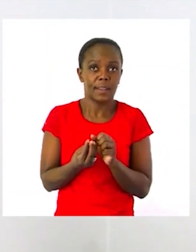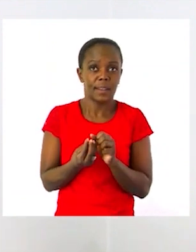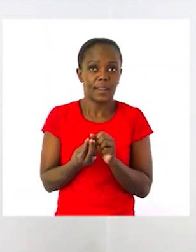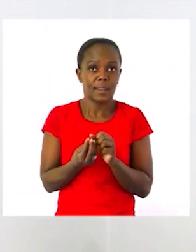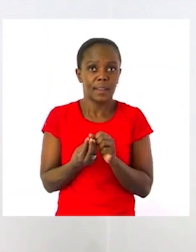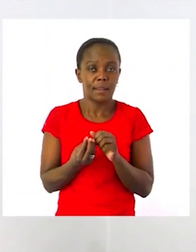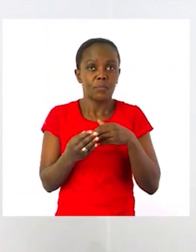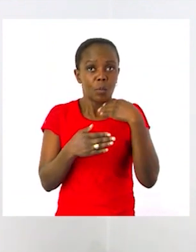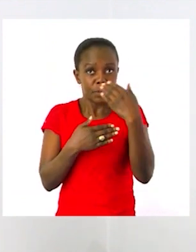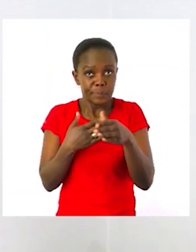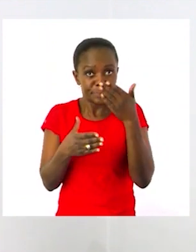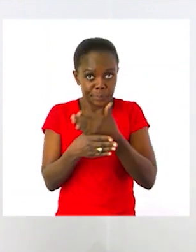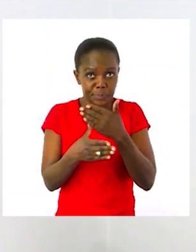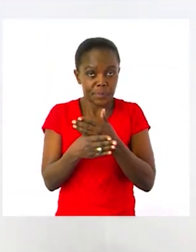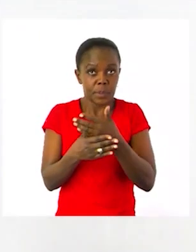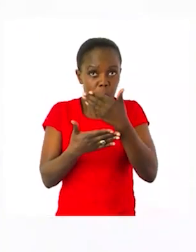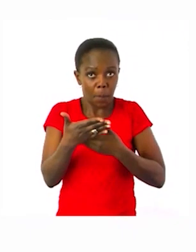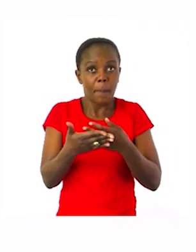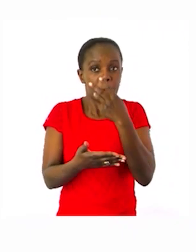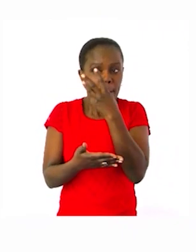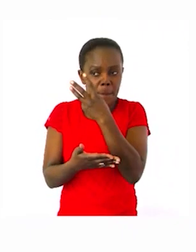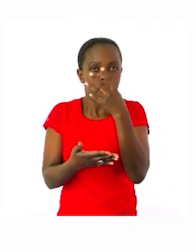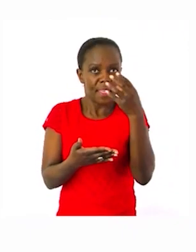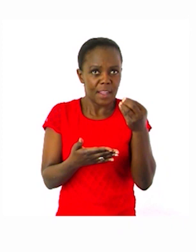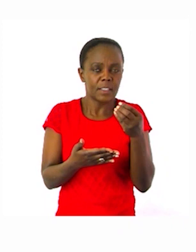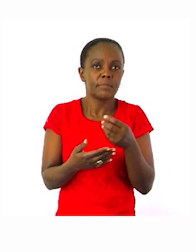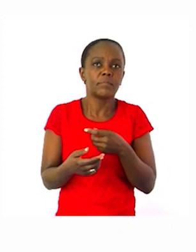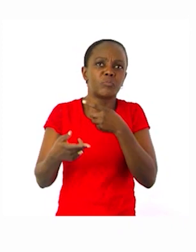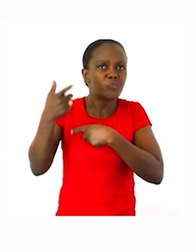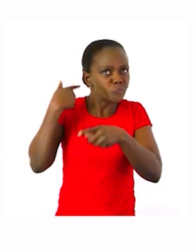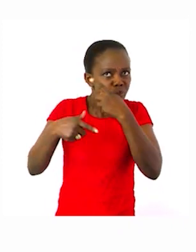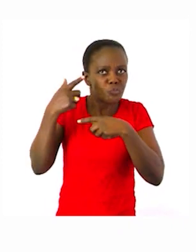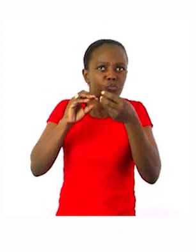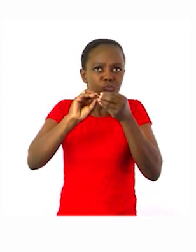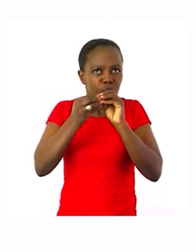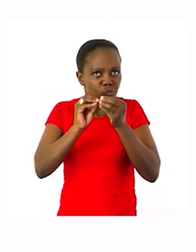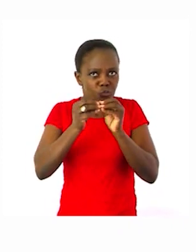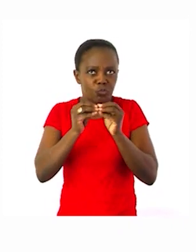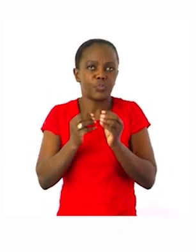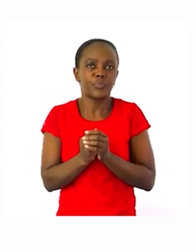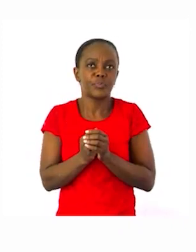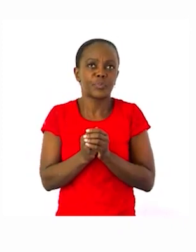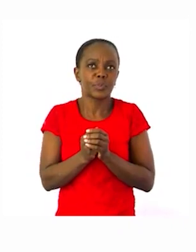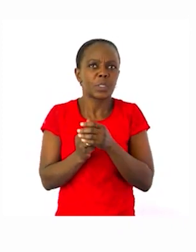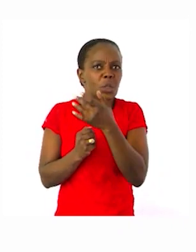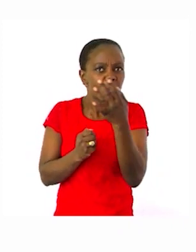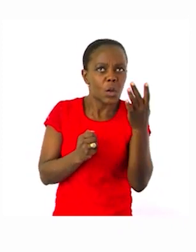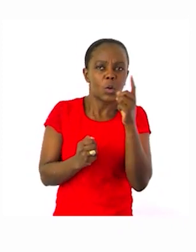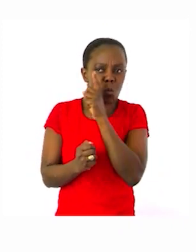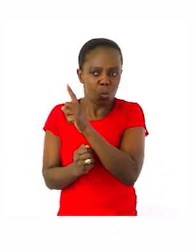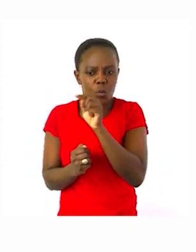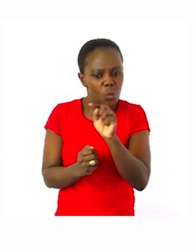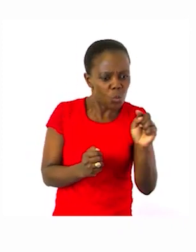Our next activity on page 30, we're going to revise our numbers. We are going to be counting from